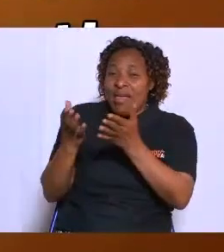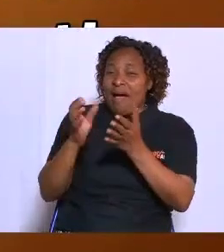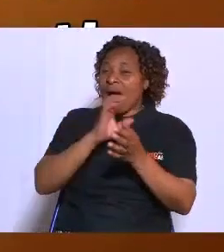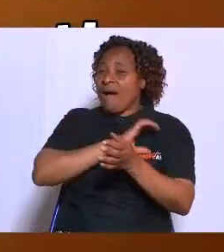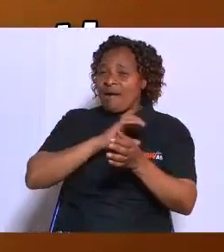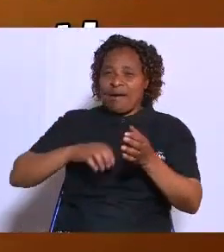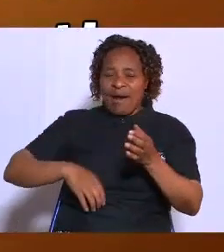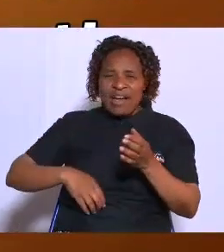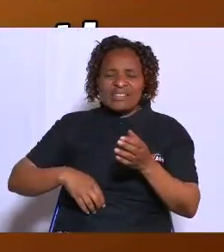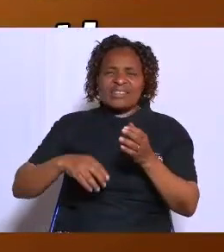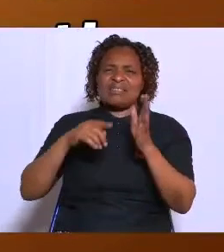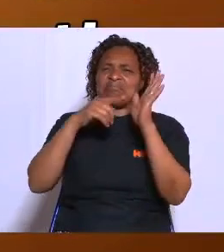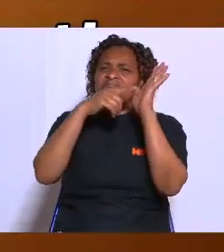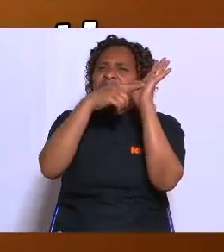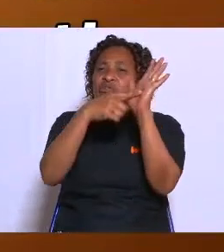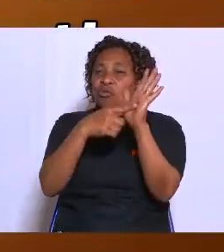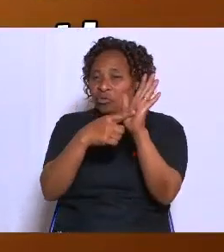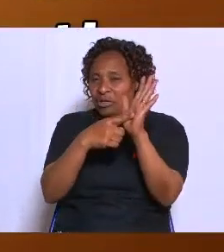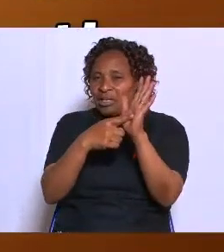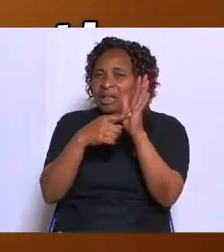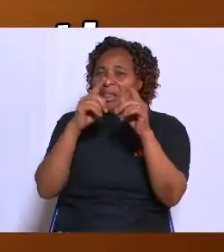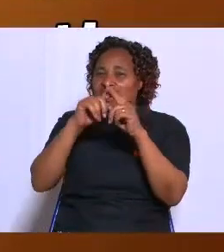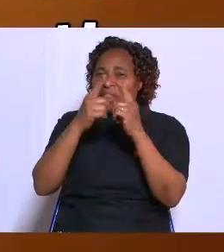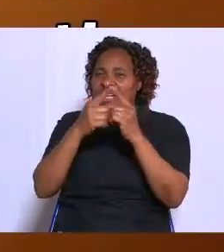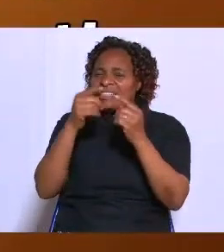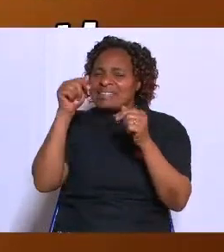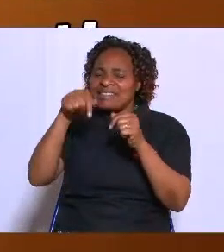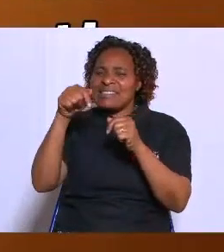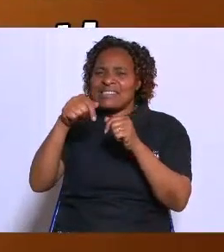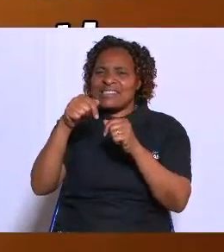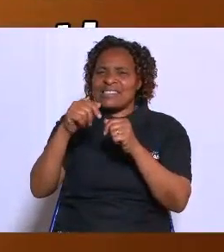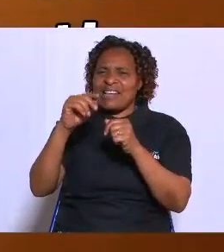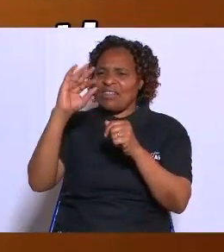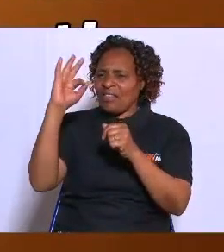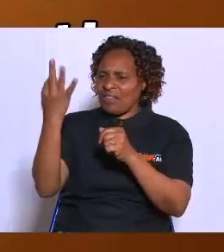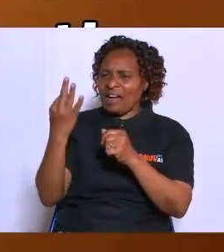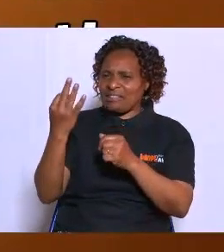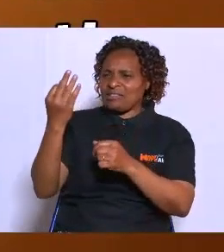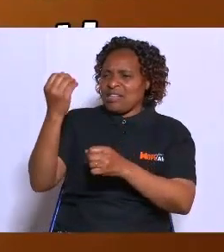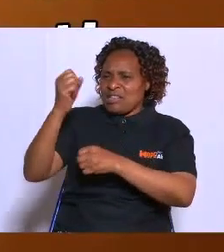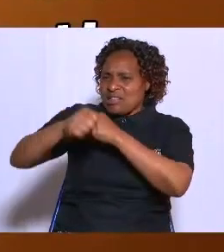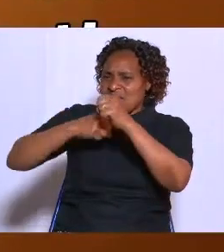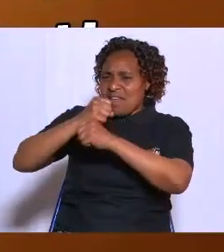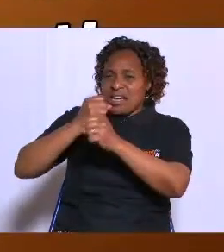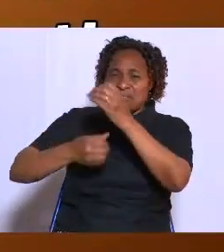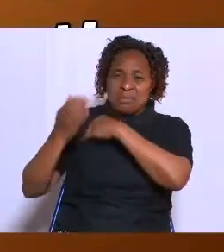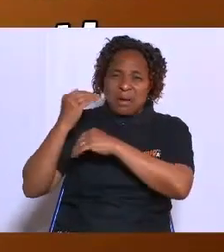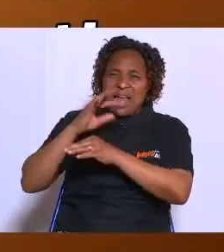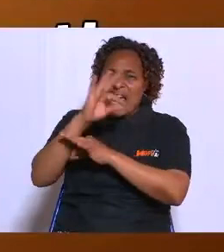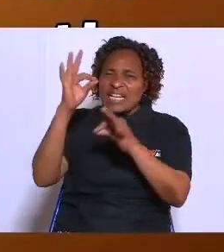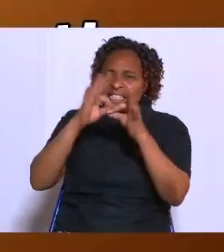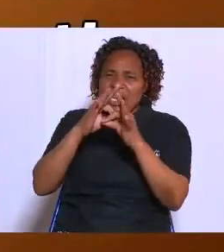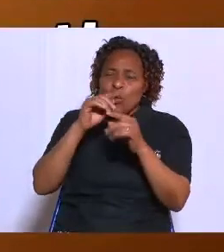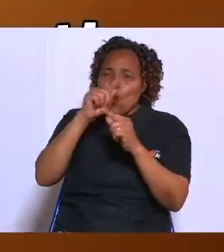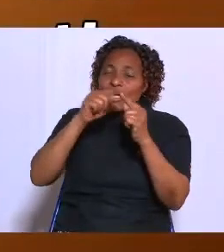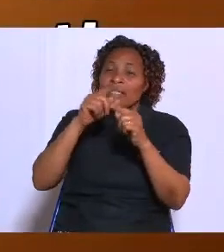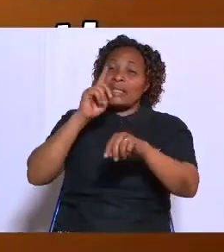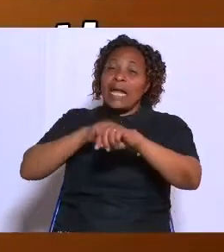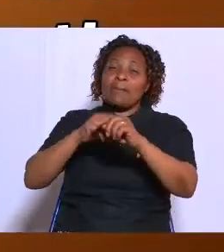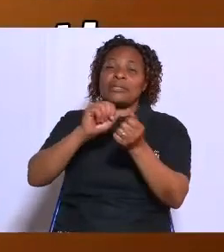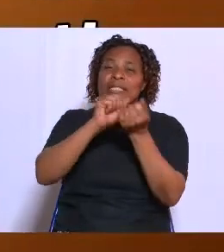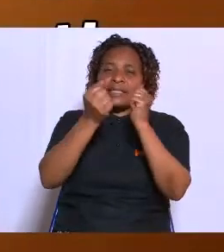the sun god Helios or solos victus and this is in the third Century exactly when they're changing the Sabbath